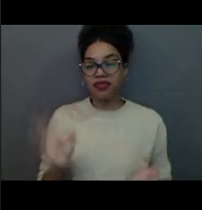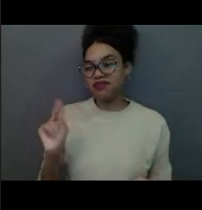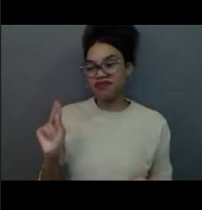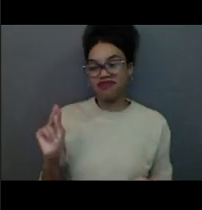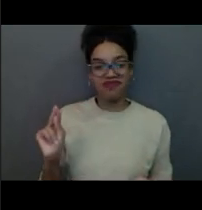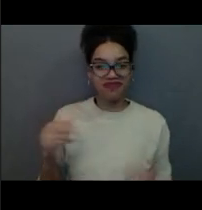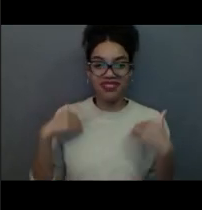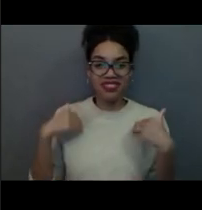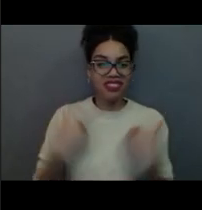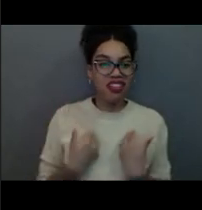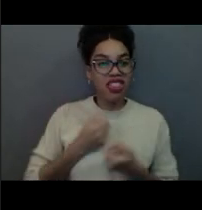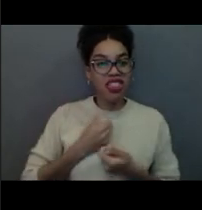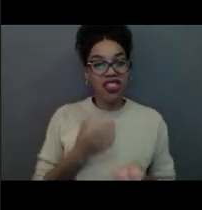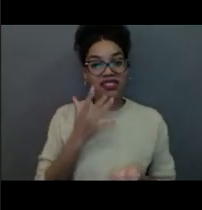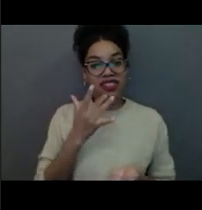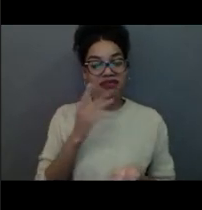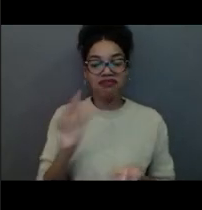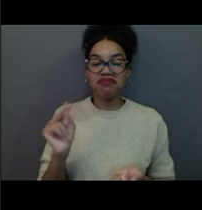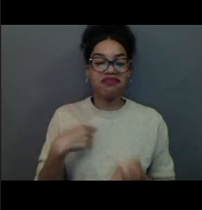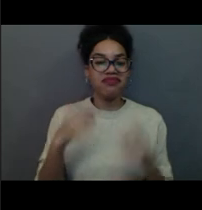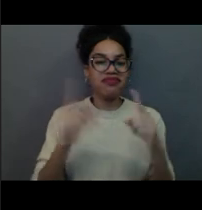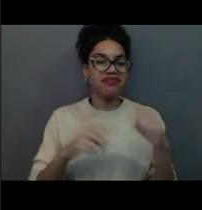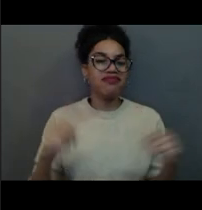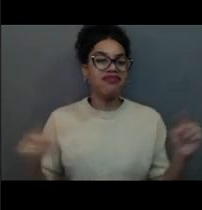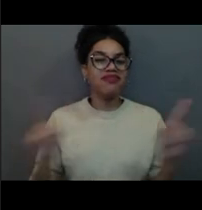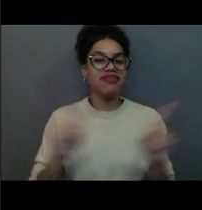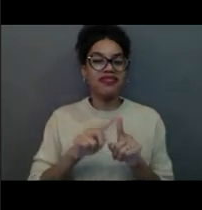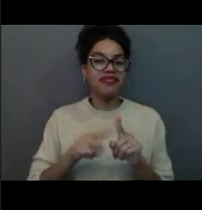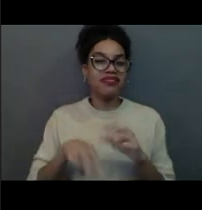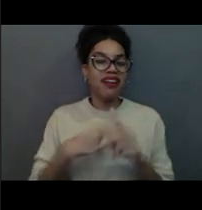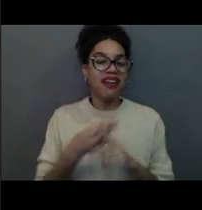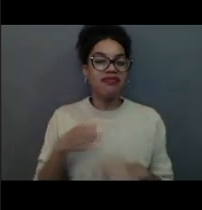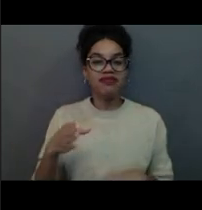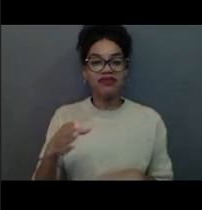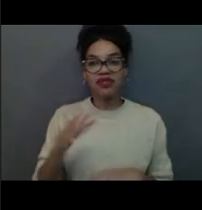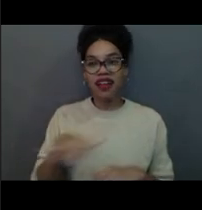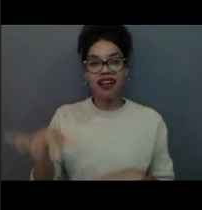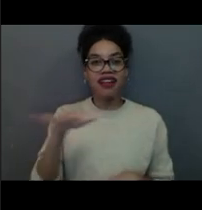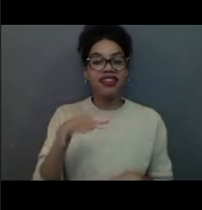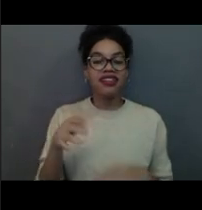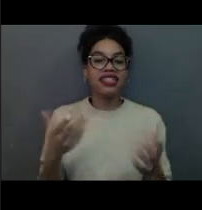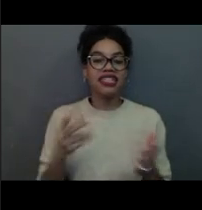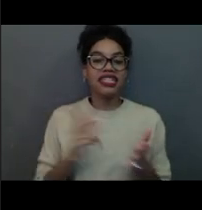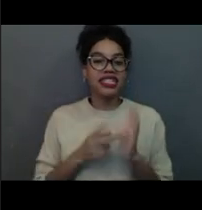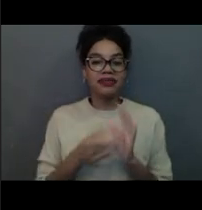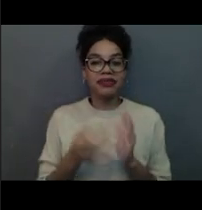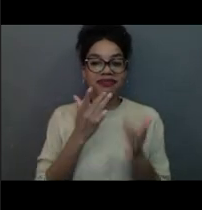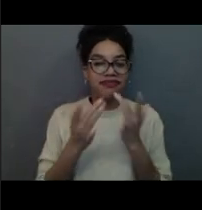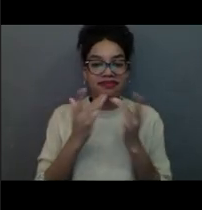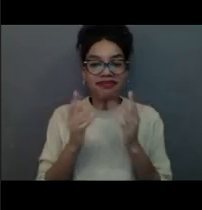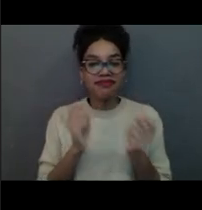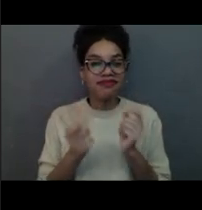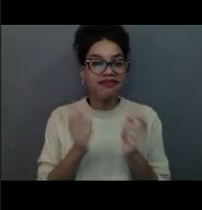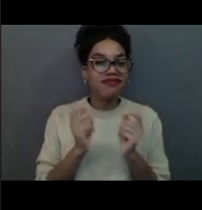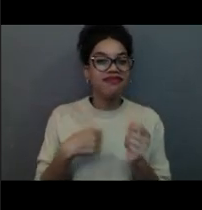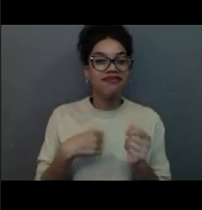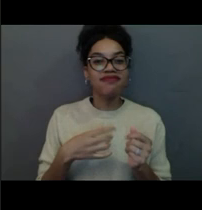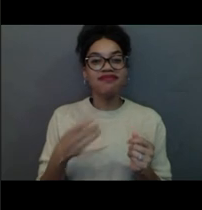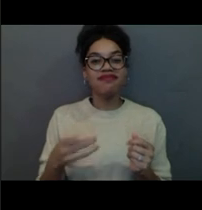No. Like you said, there's a variety of seafood out there. So it's always changing. What I'm looking